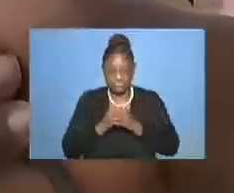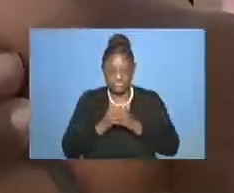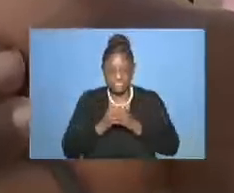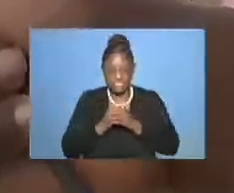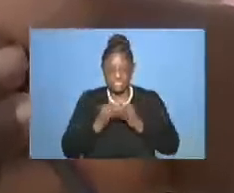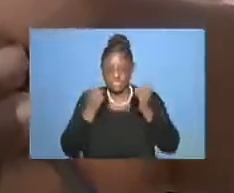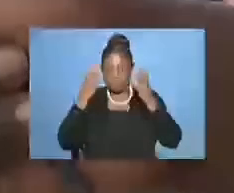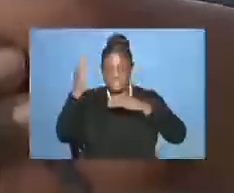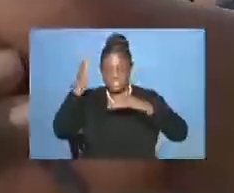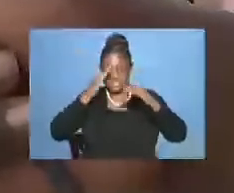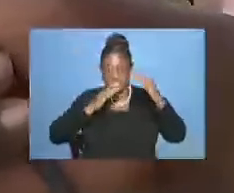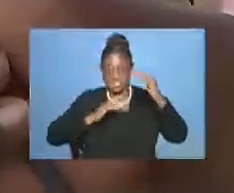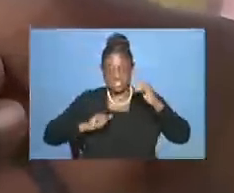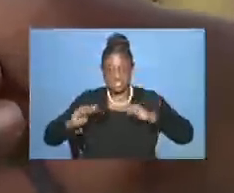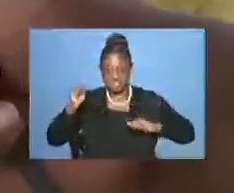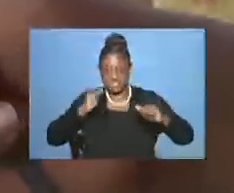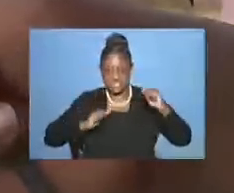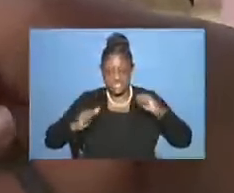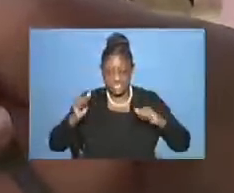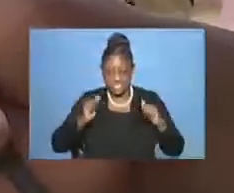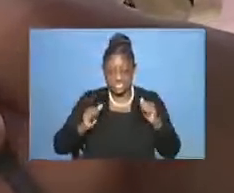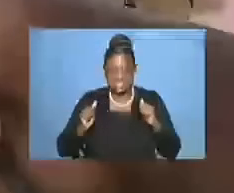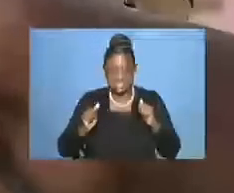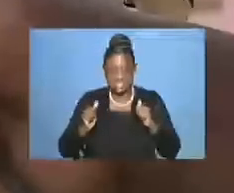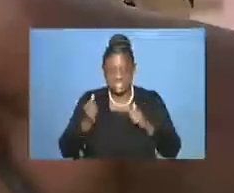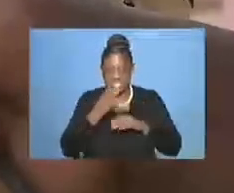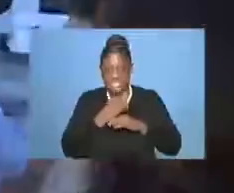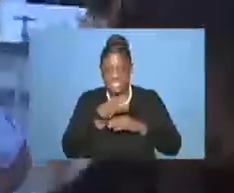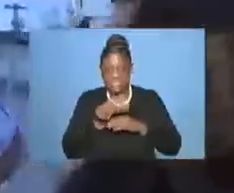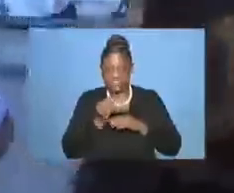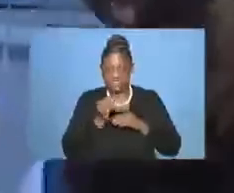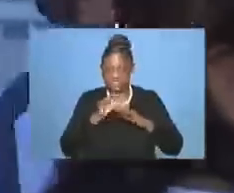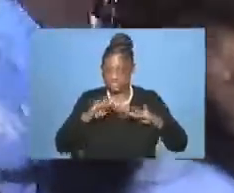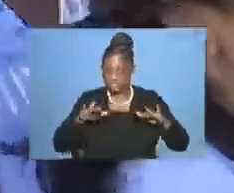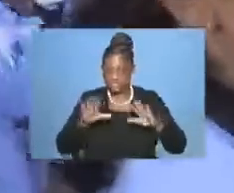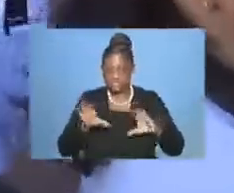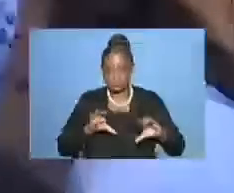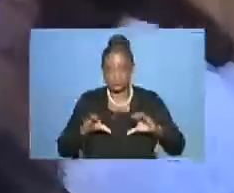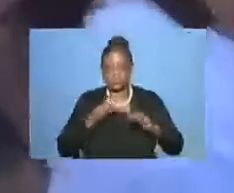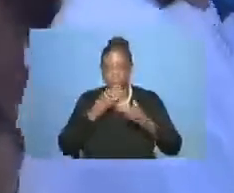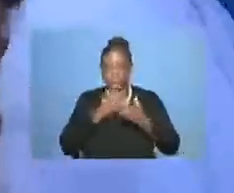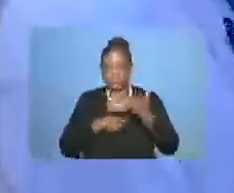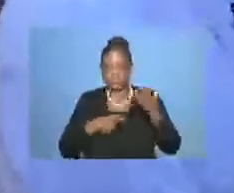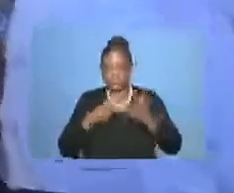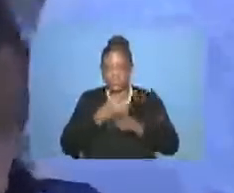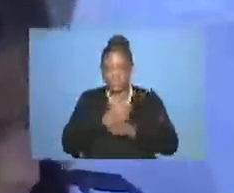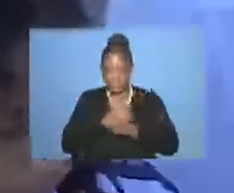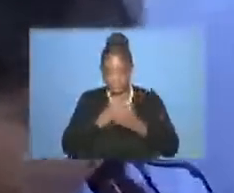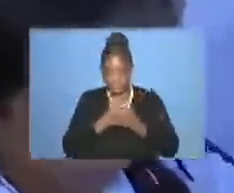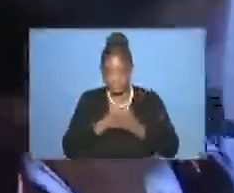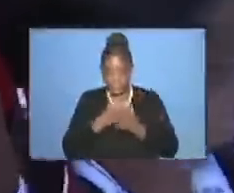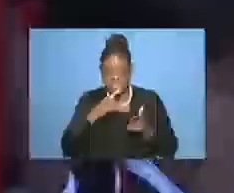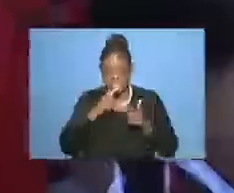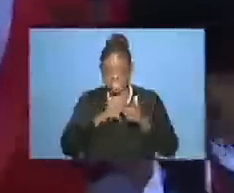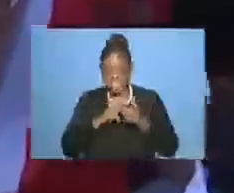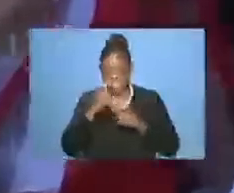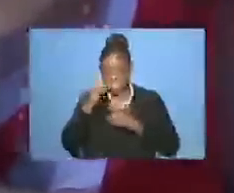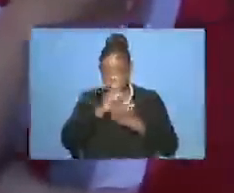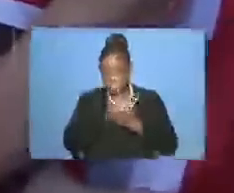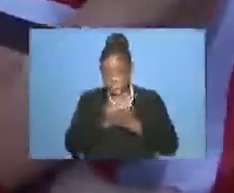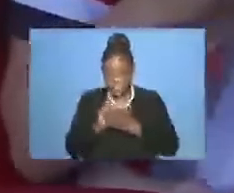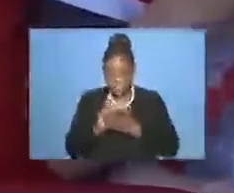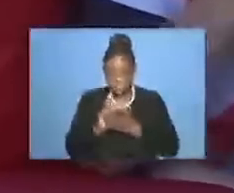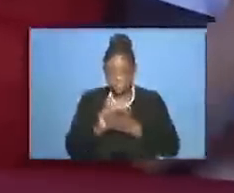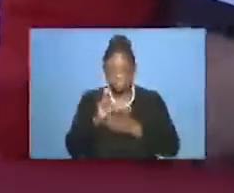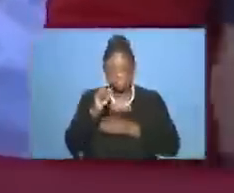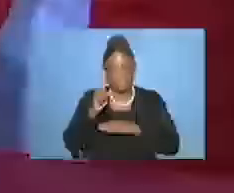activity here and so many young people doing the sport that they love. Especially looking forward to the week-long sailing is